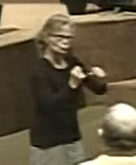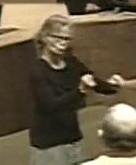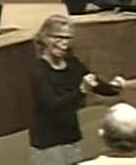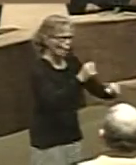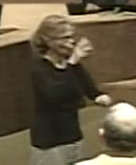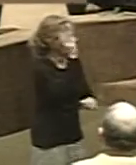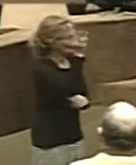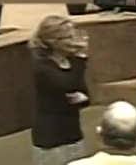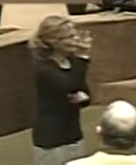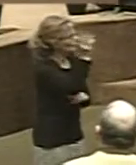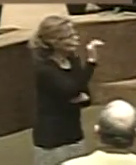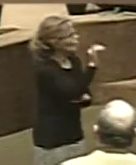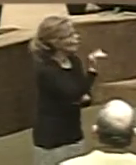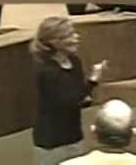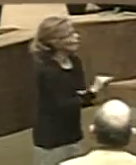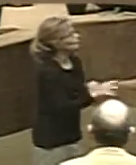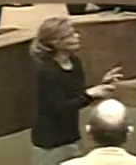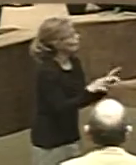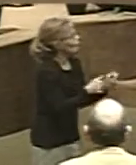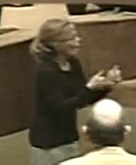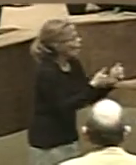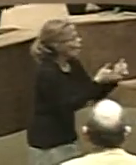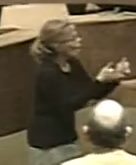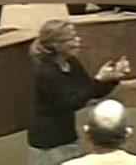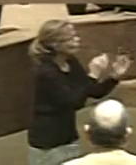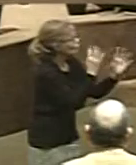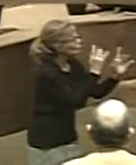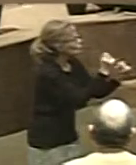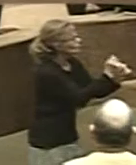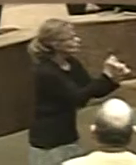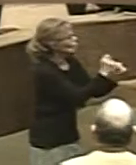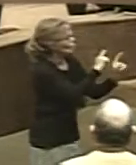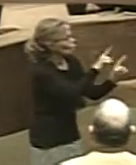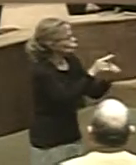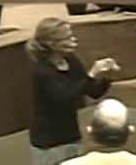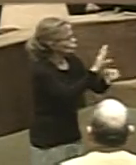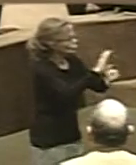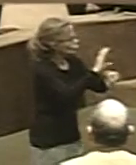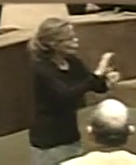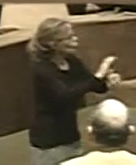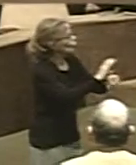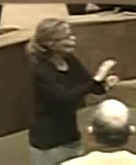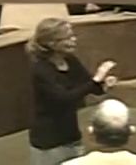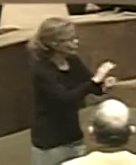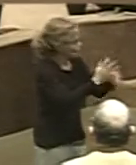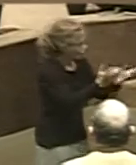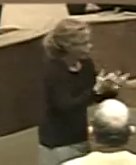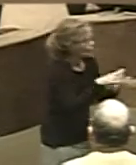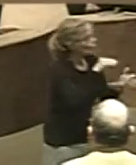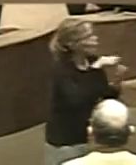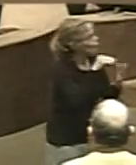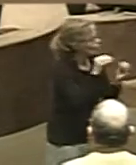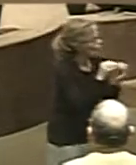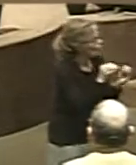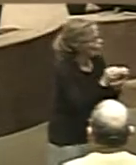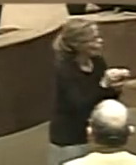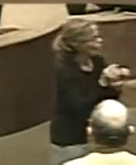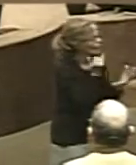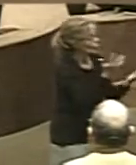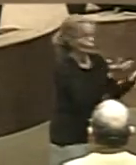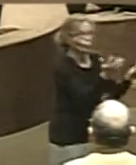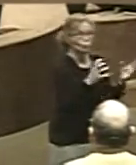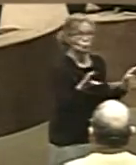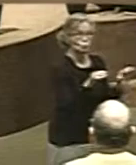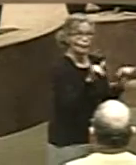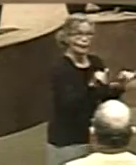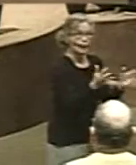that you're like the Pied Piper. People are following you to the house of God. If that's what you want, if you're willing to work toward that, I